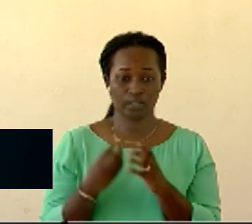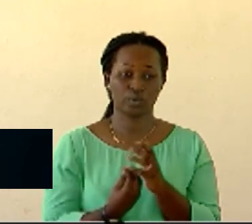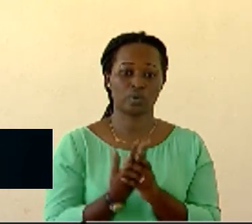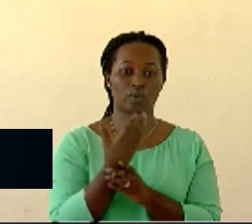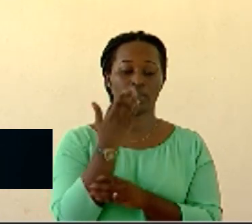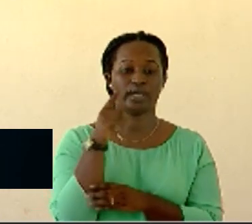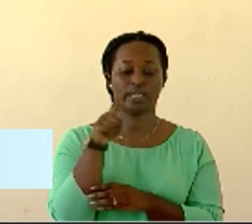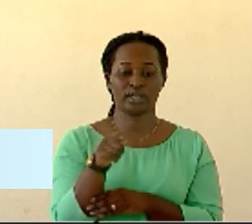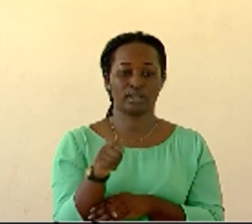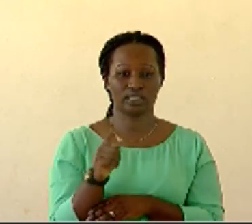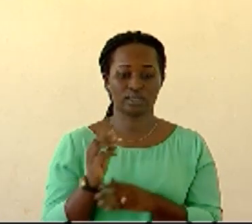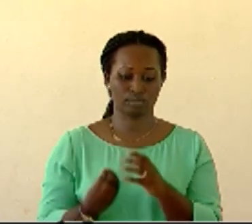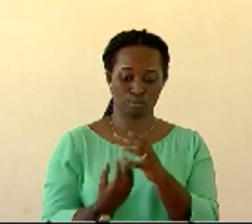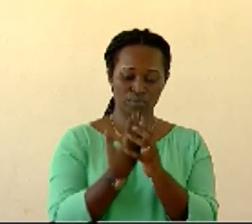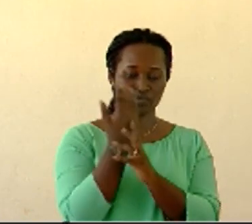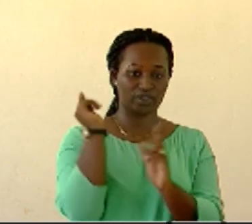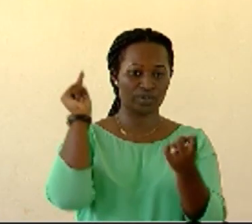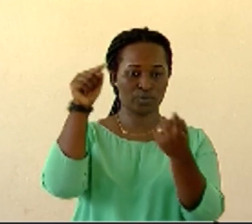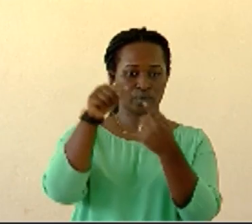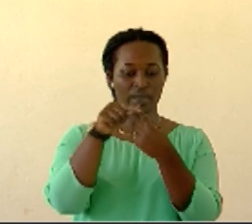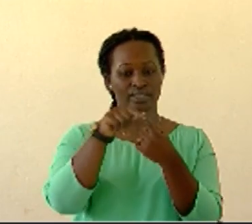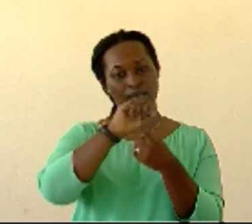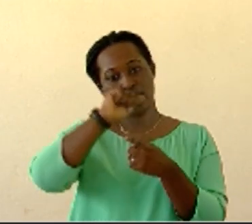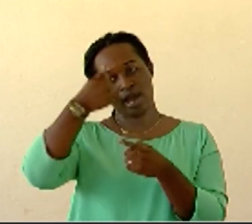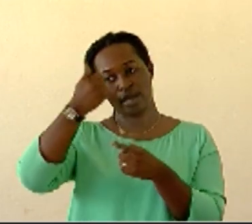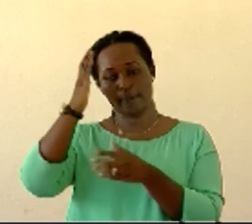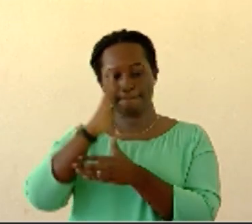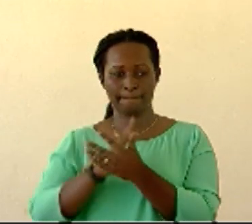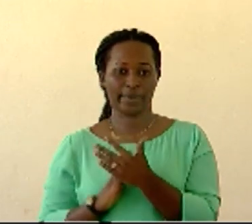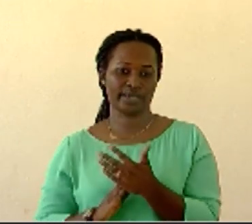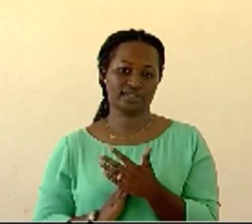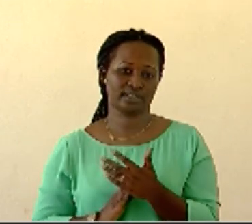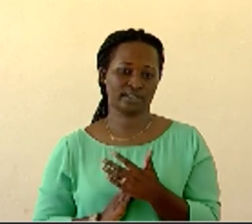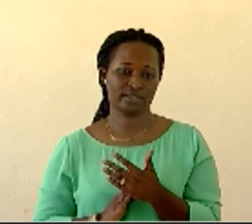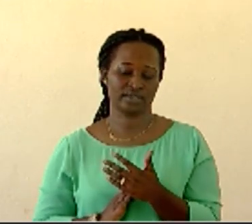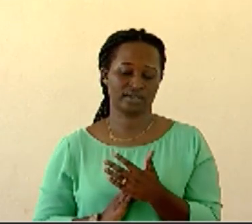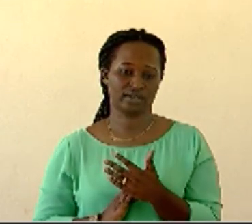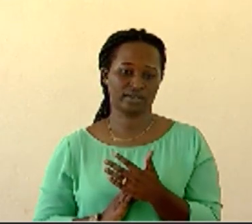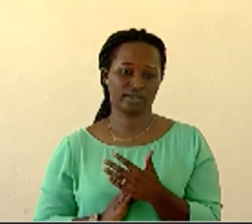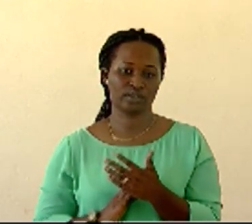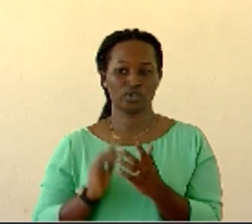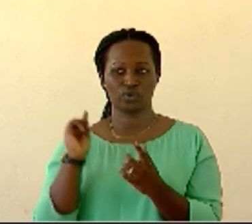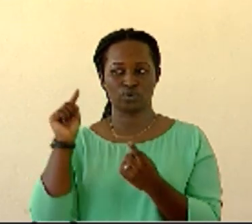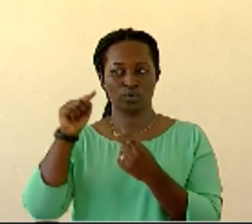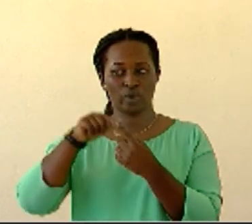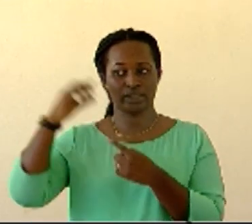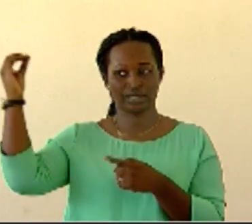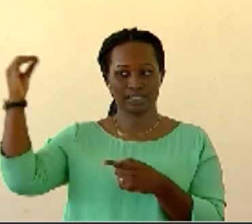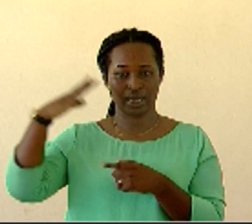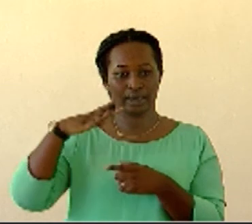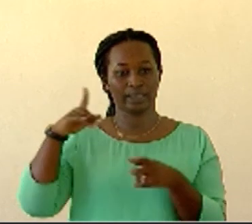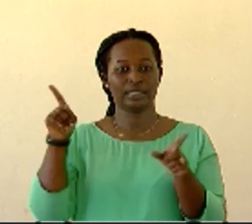it is moving towards the upper part, or maybe let us say towards sunlight, so that